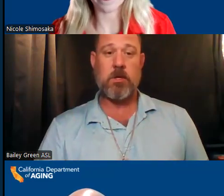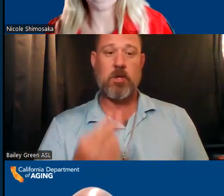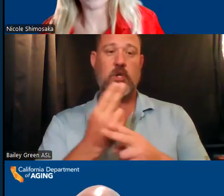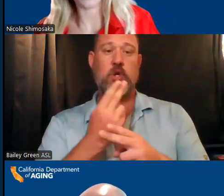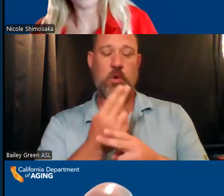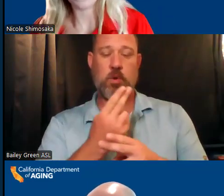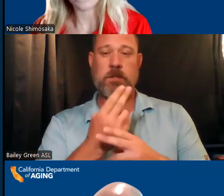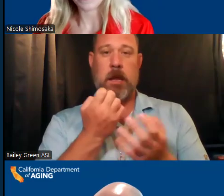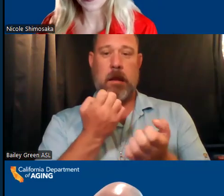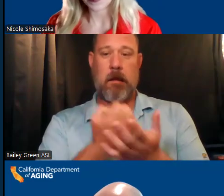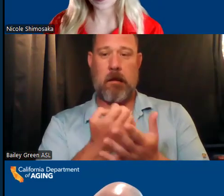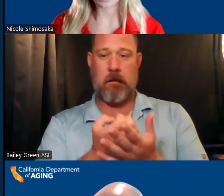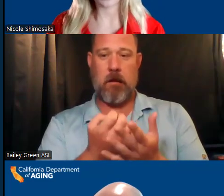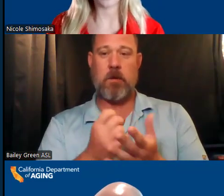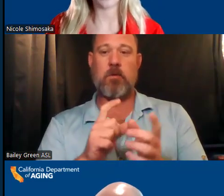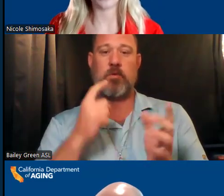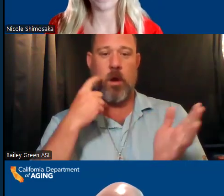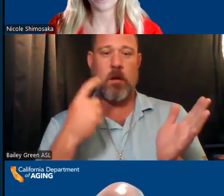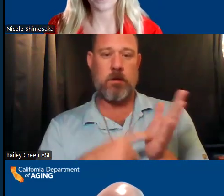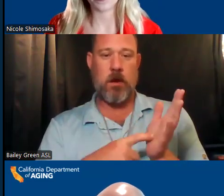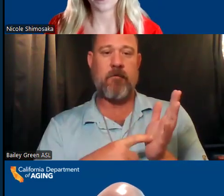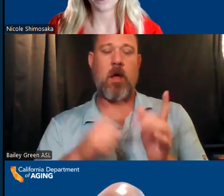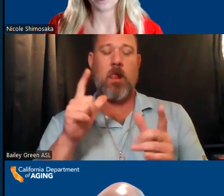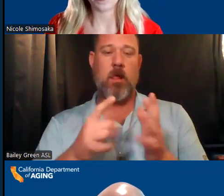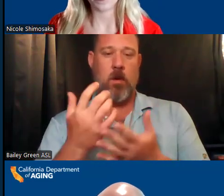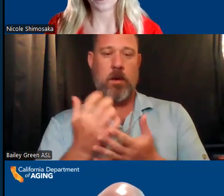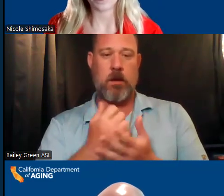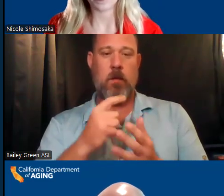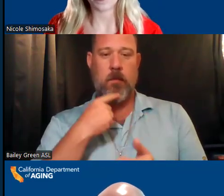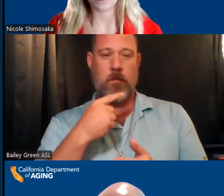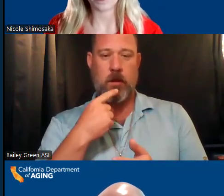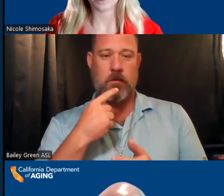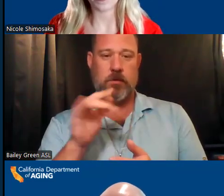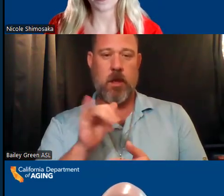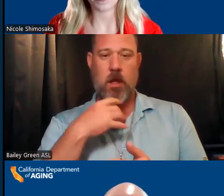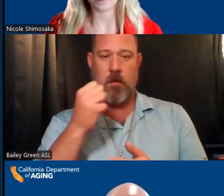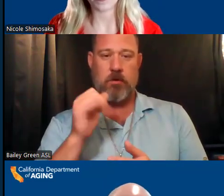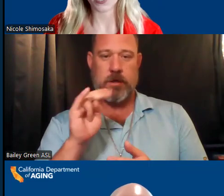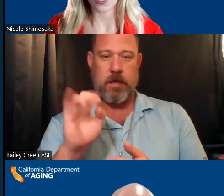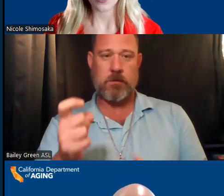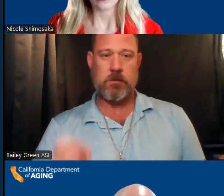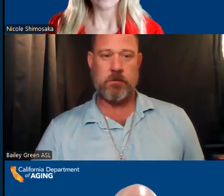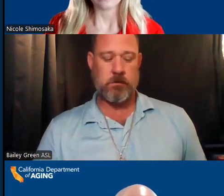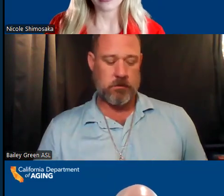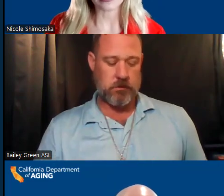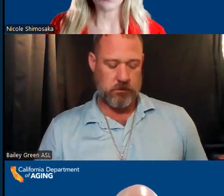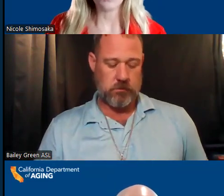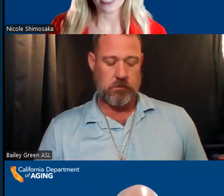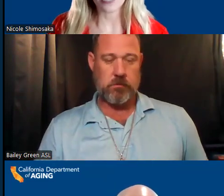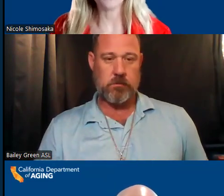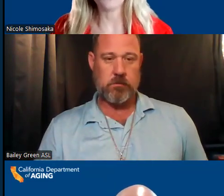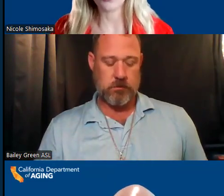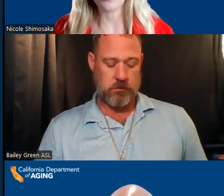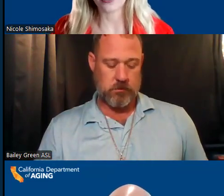utilizing economic measure to identify low-income populations like Elder Index? Yes, we